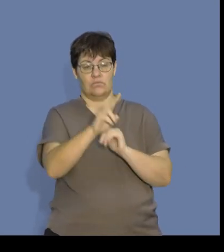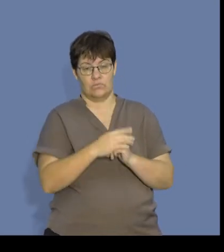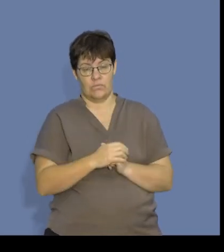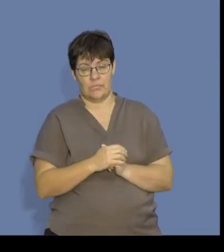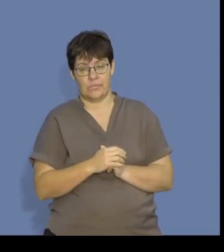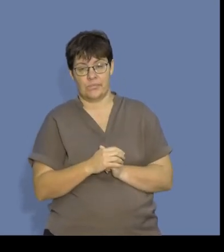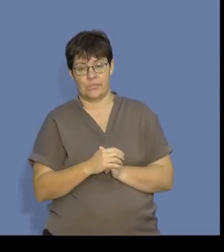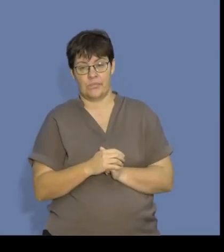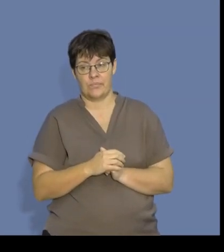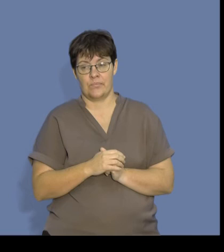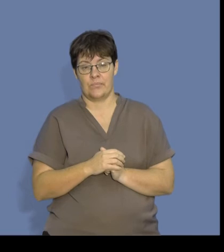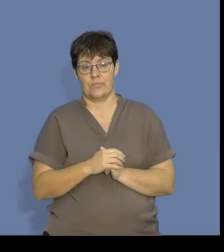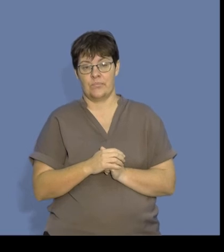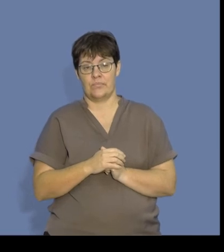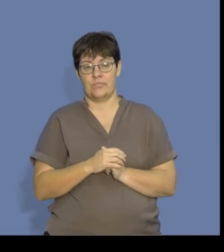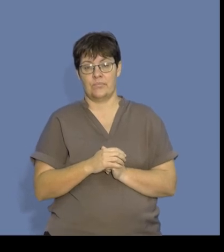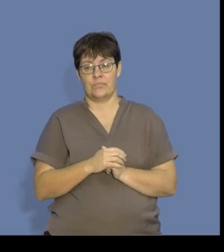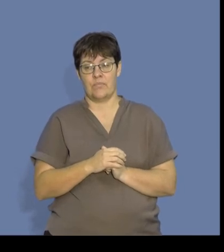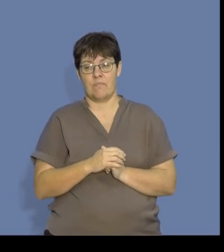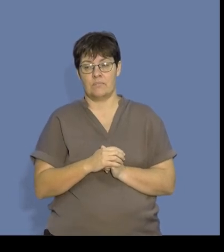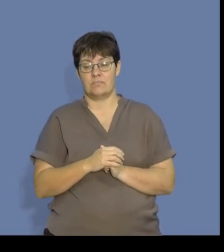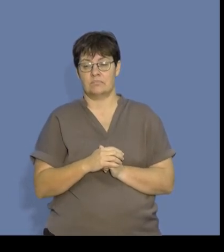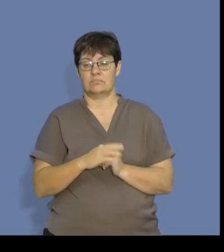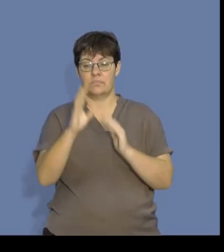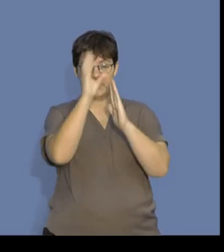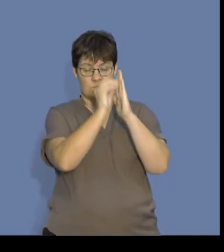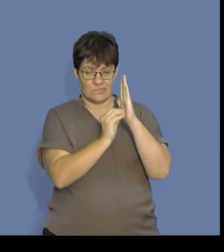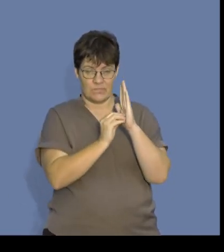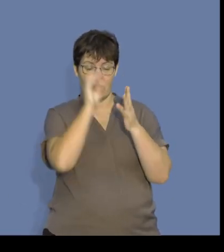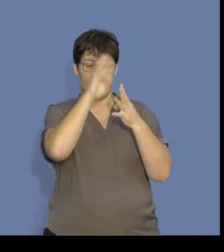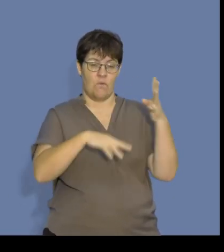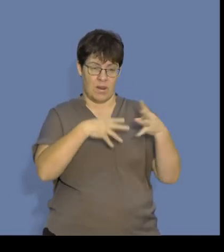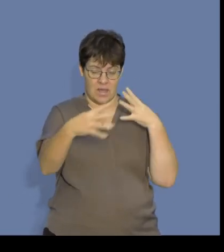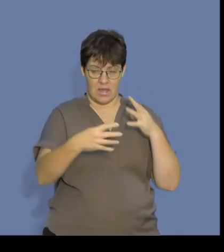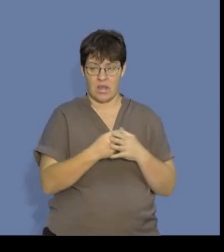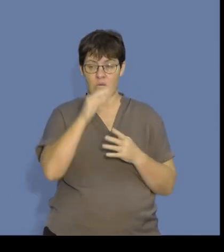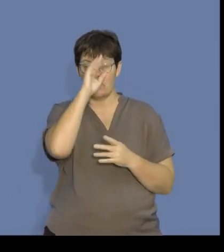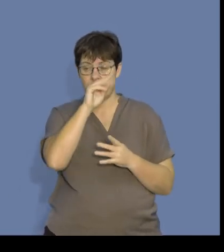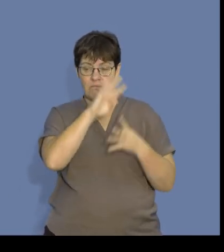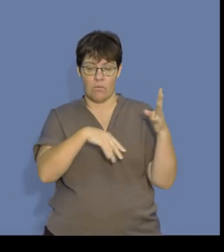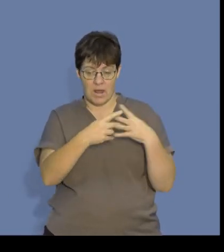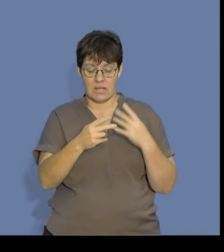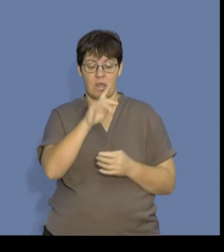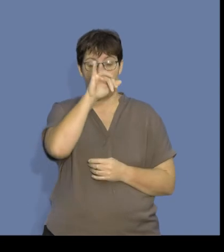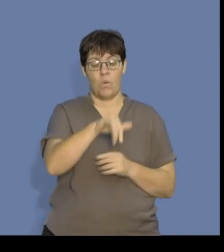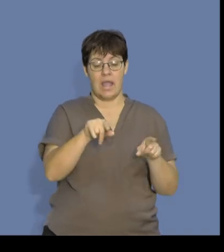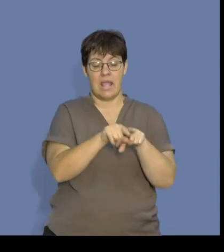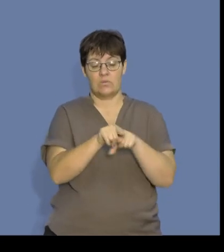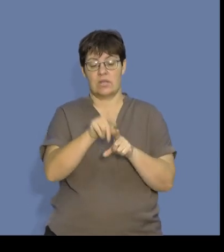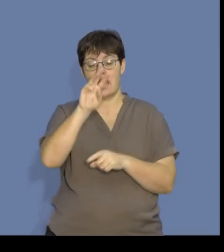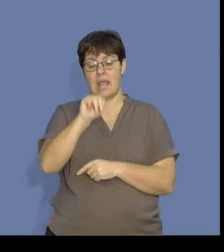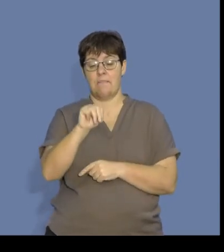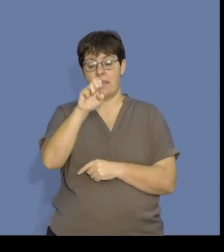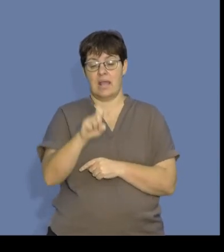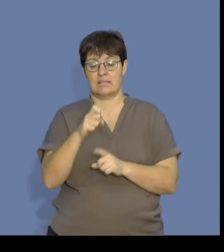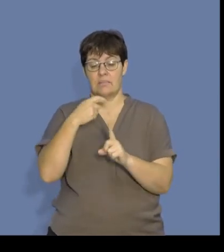be equal to -2. And then if we want to write the formula, remember the formula is given by y